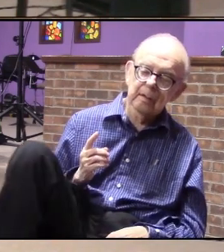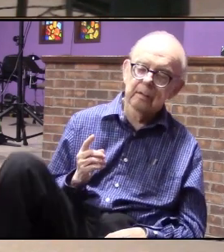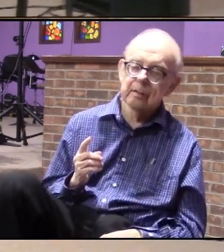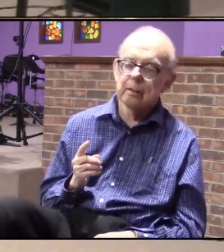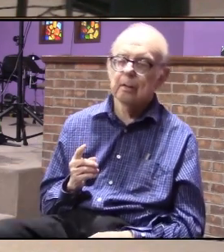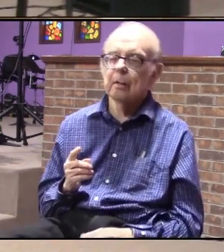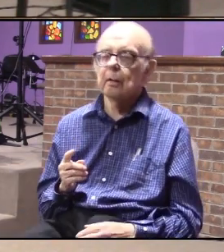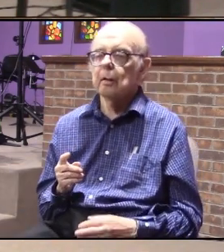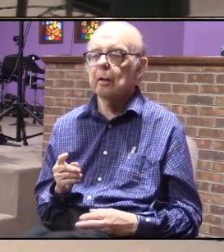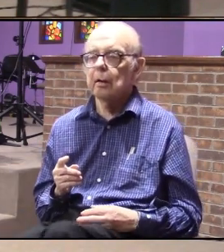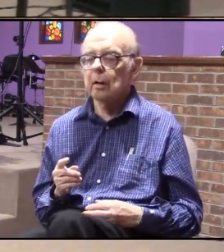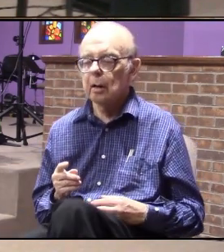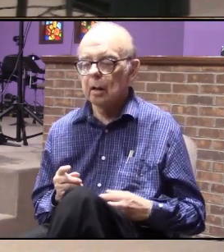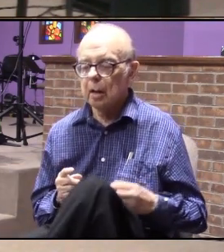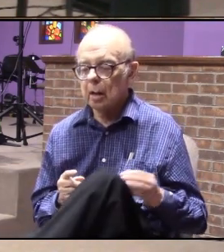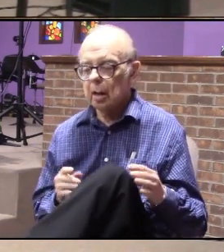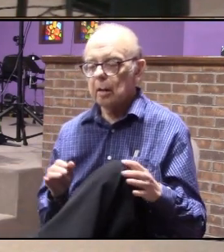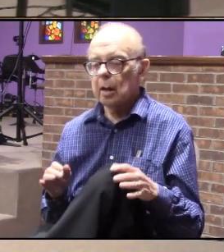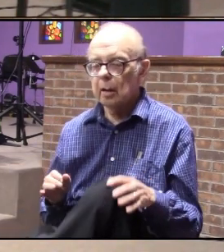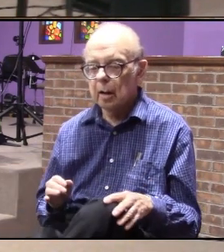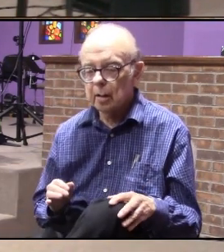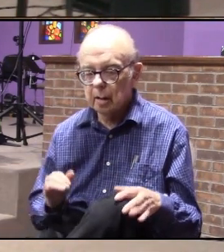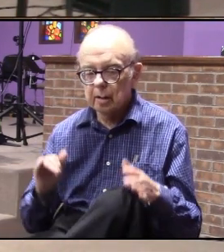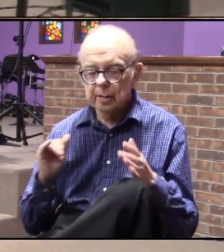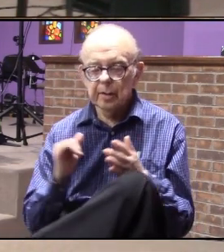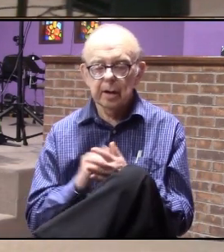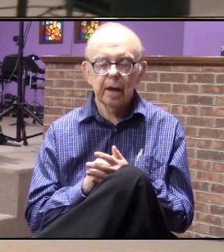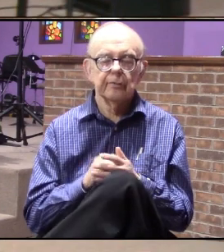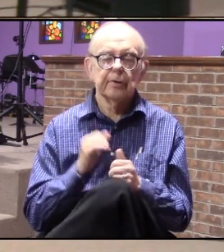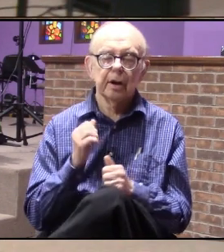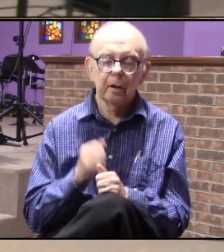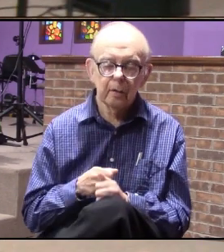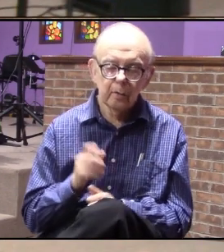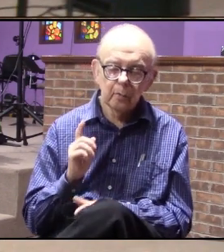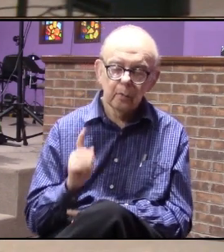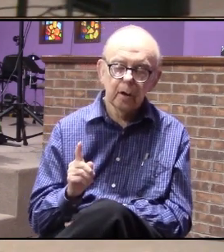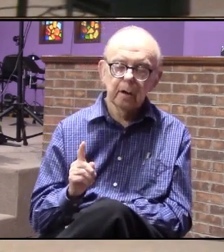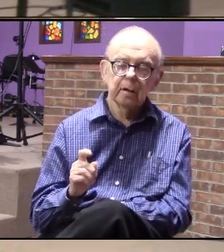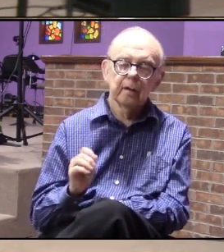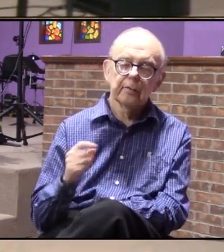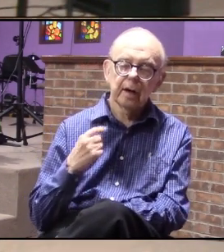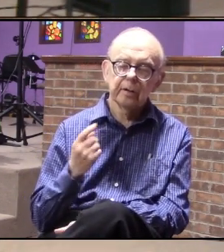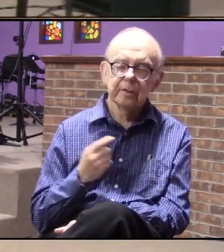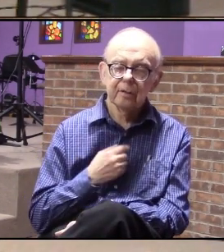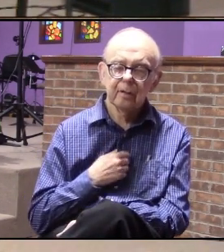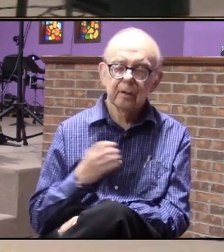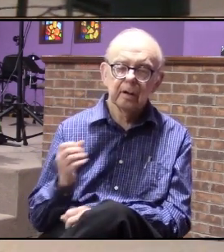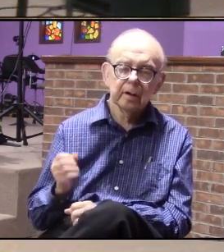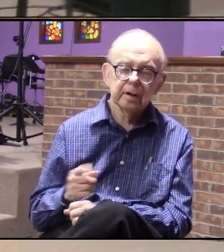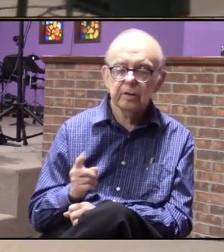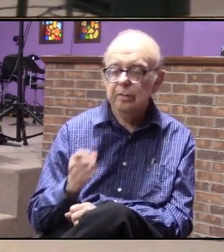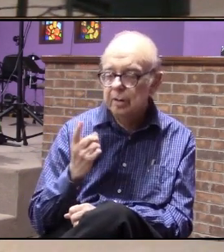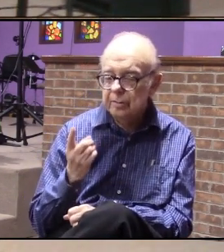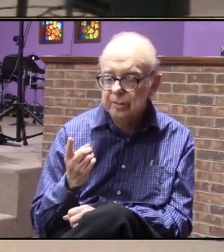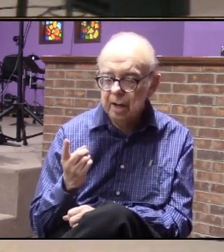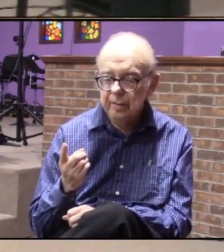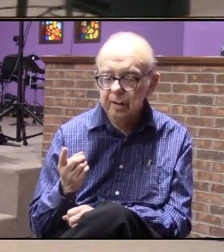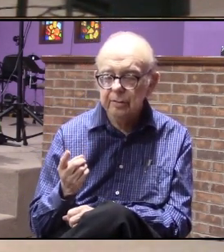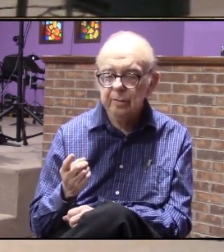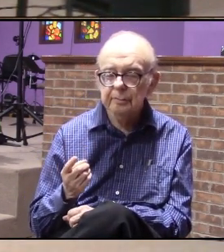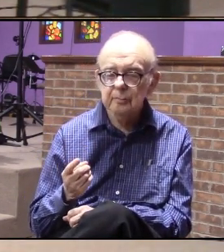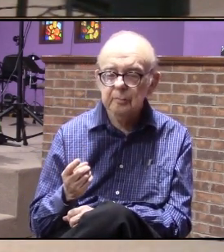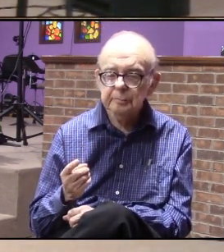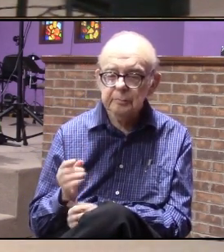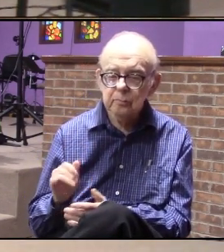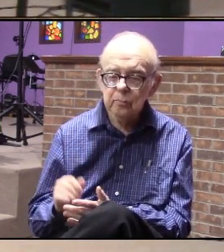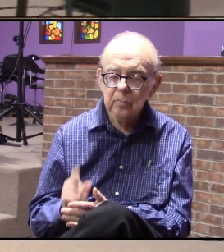this, that every one of us, and if I can get you to understand this,